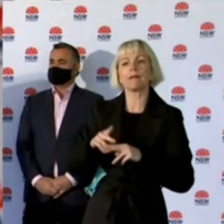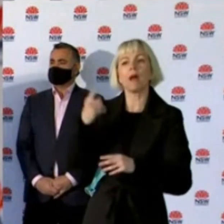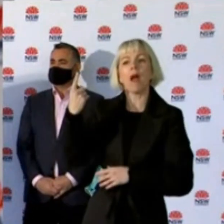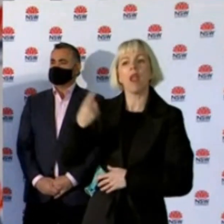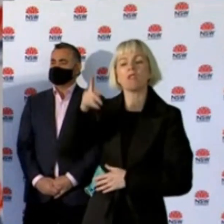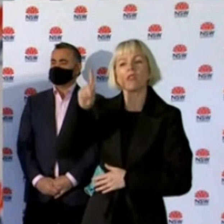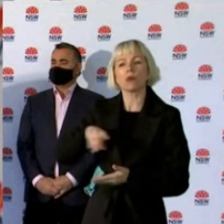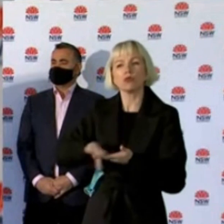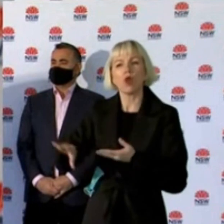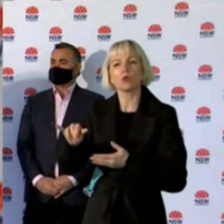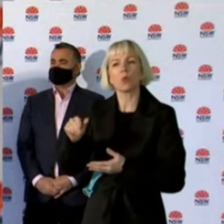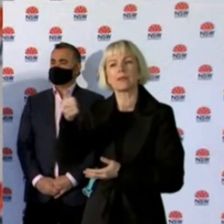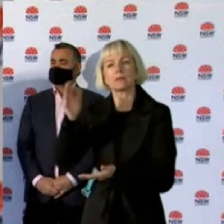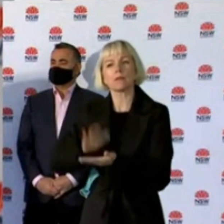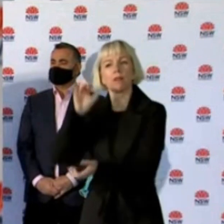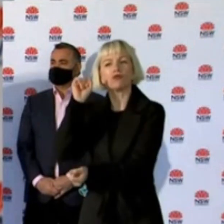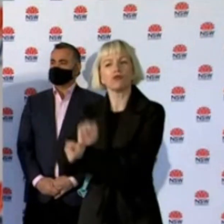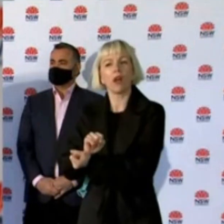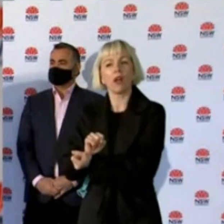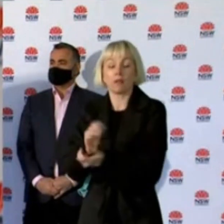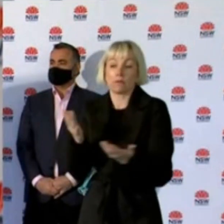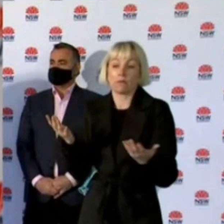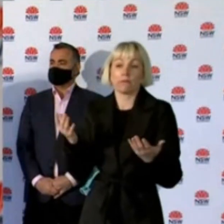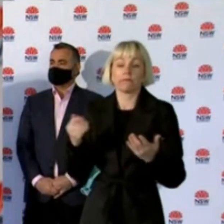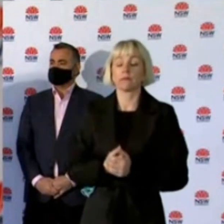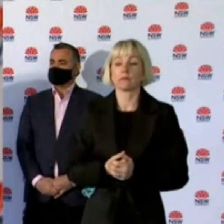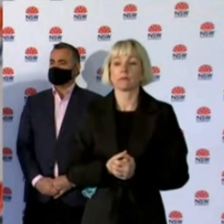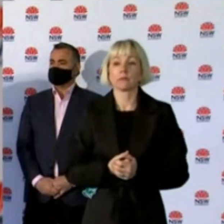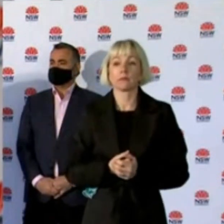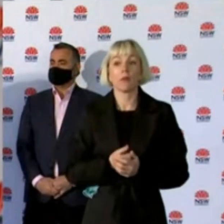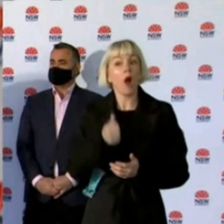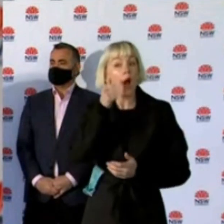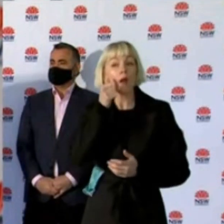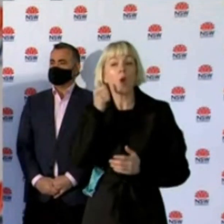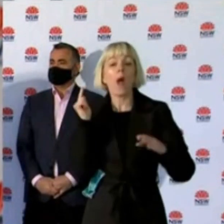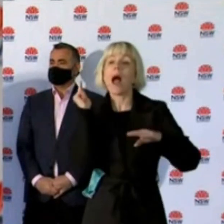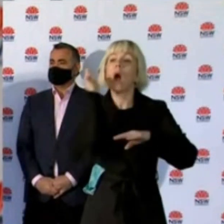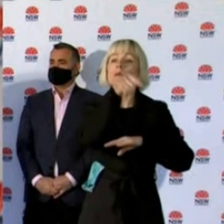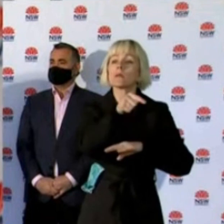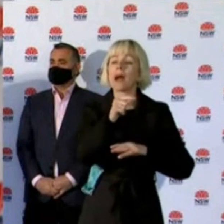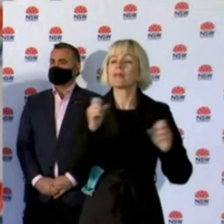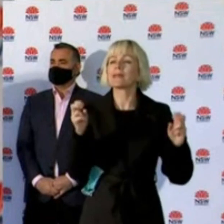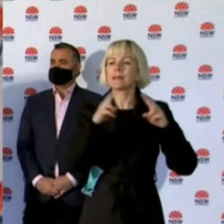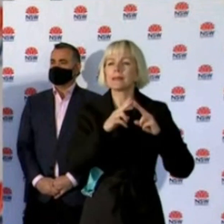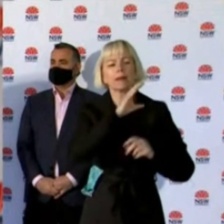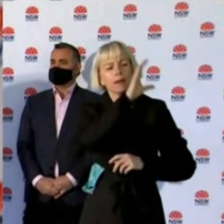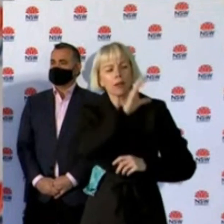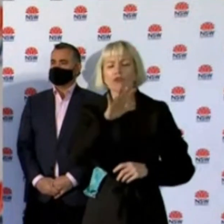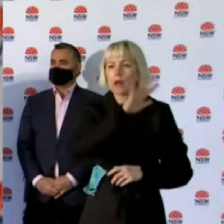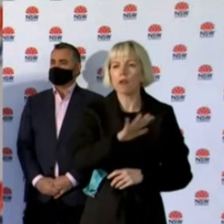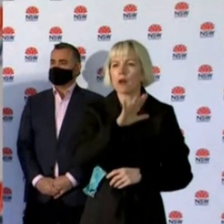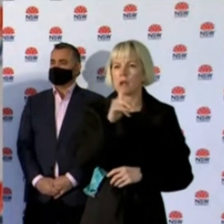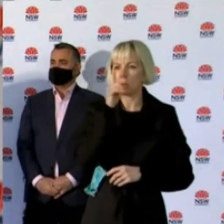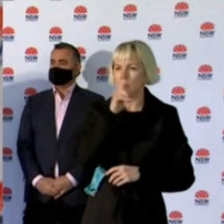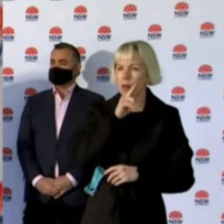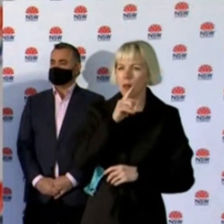that the people right across country New South Wales are also digging in hard in the next 2 weeks. And when people do